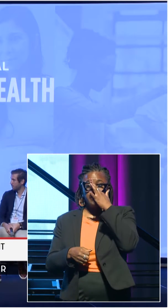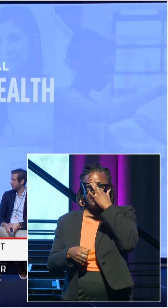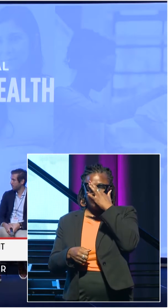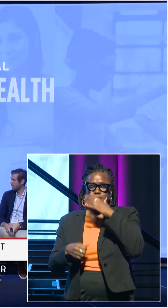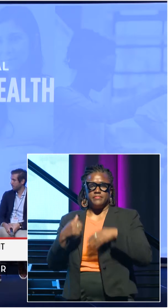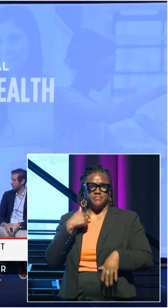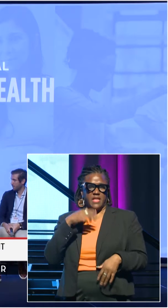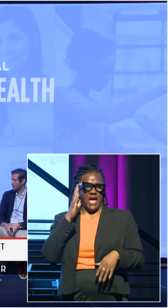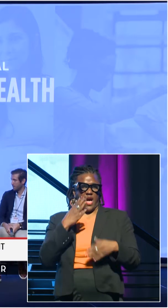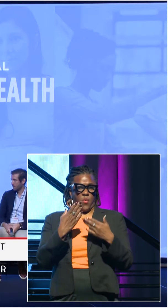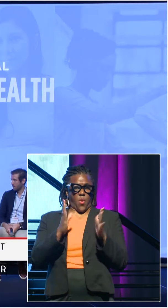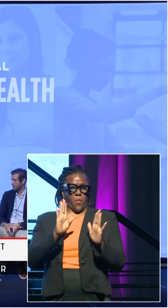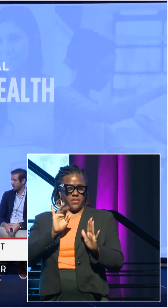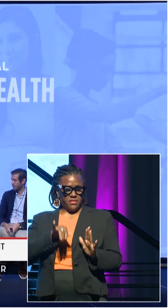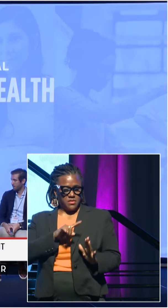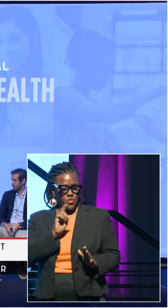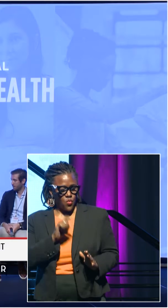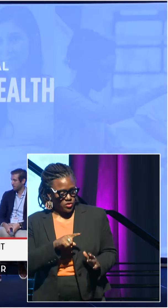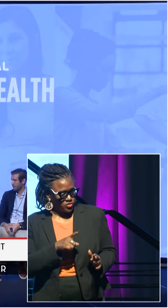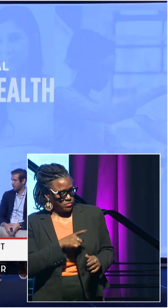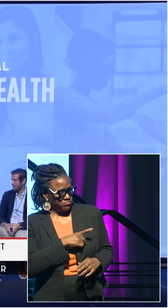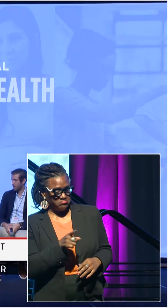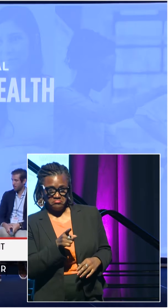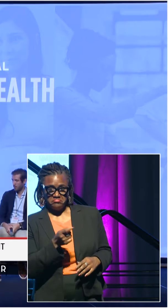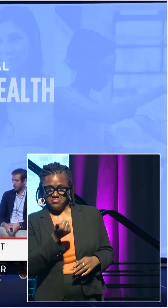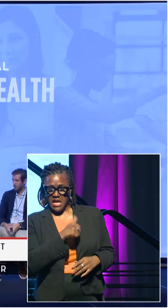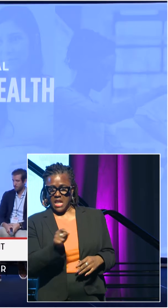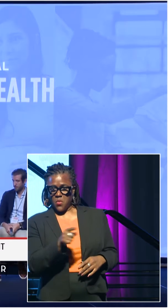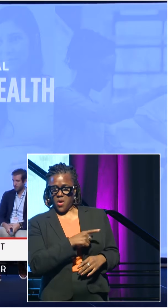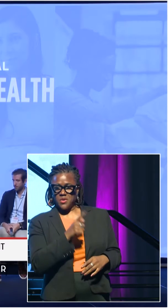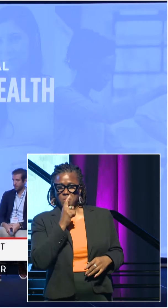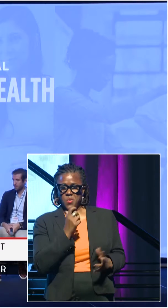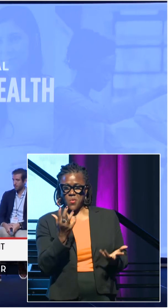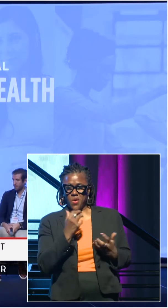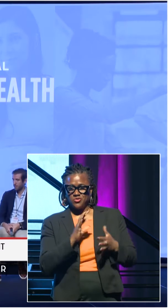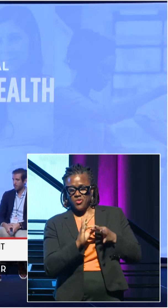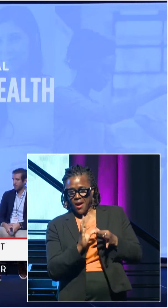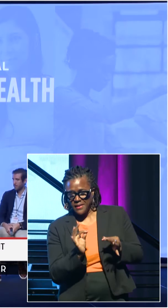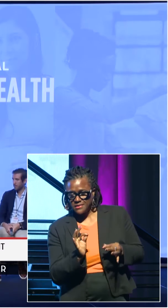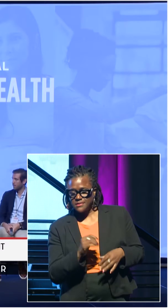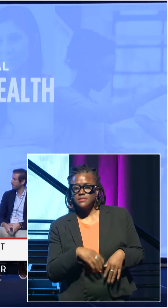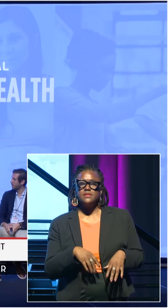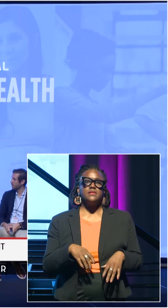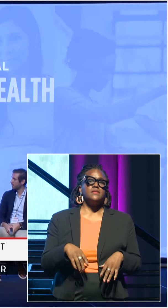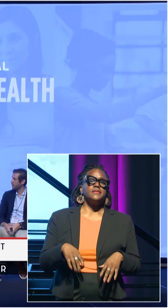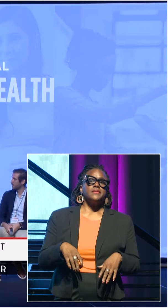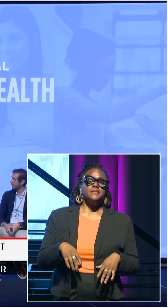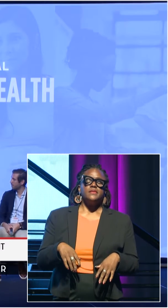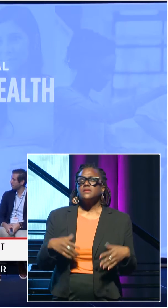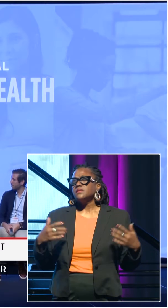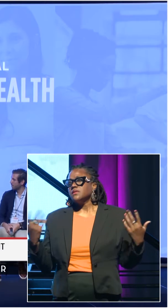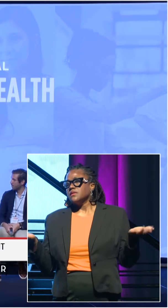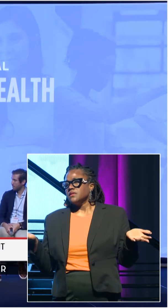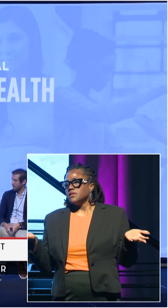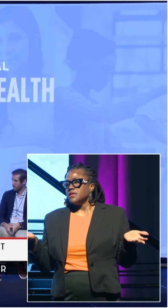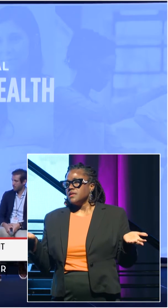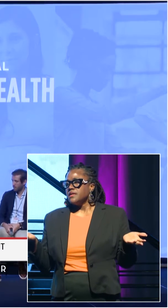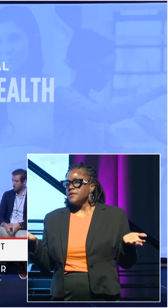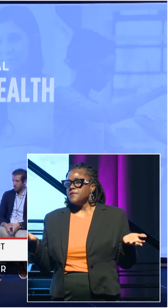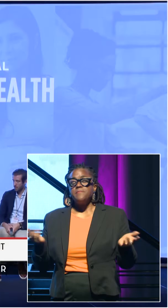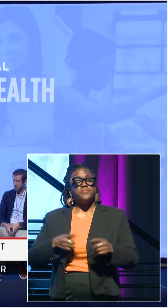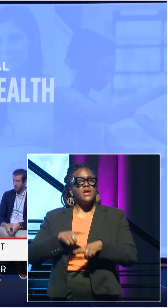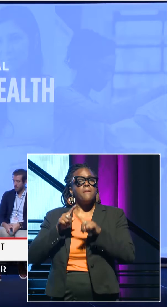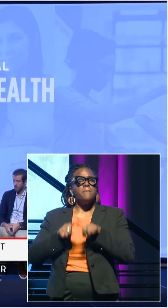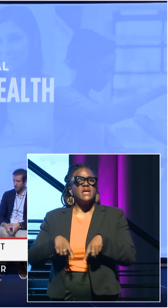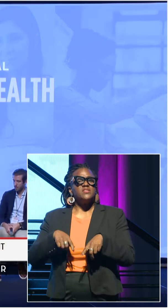I'll open up this question to any and everyone that wants to comment. What, based